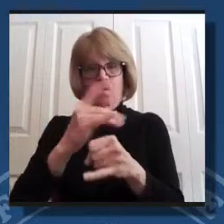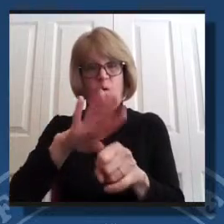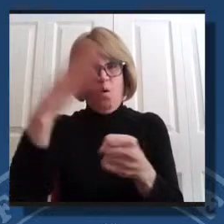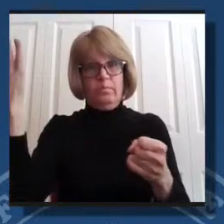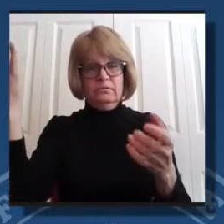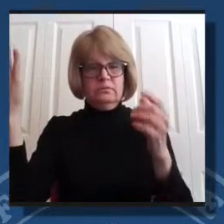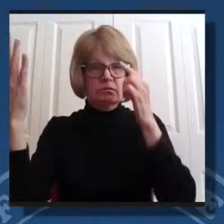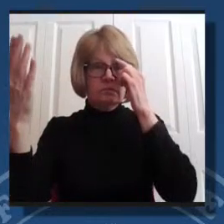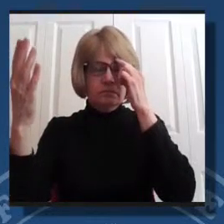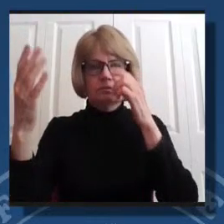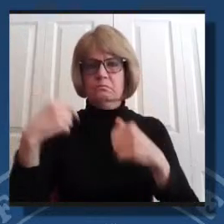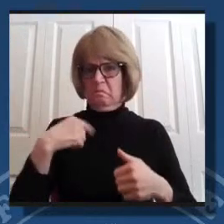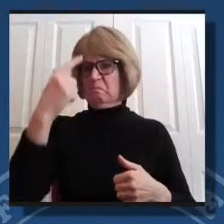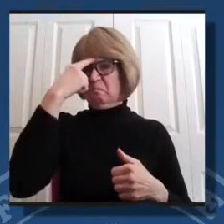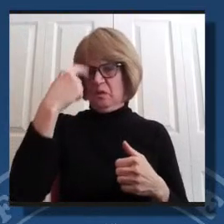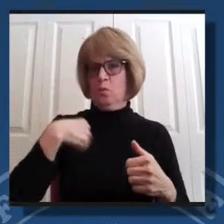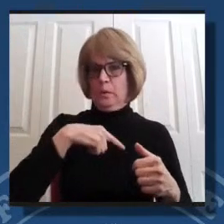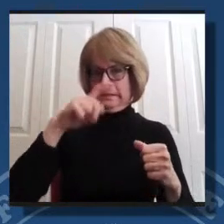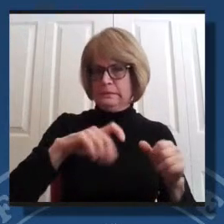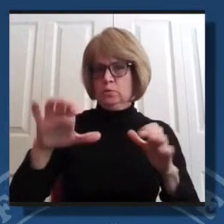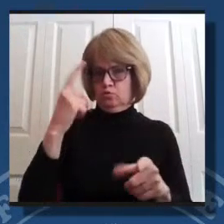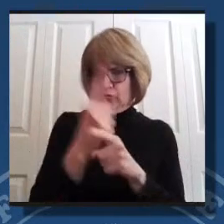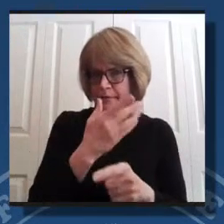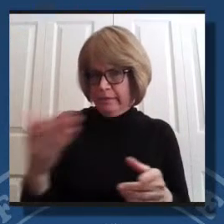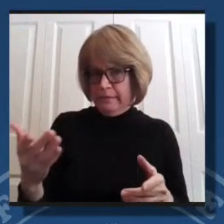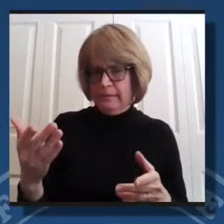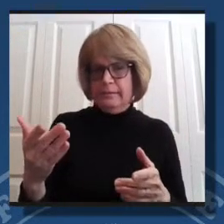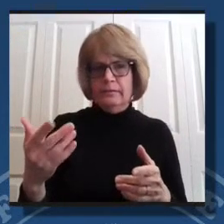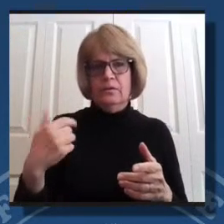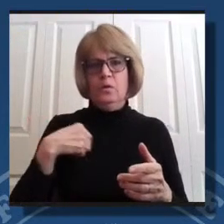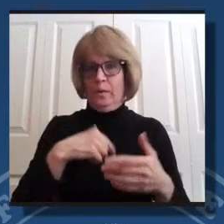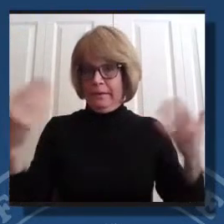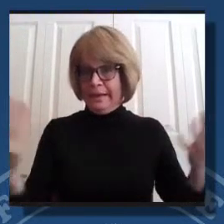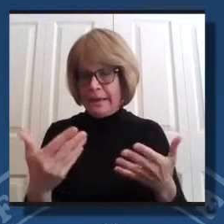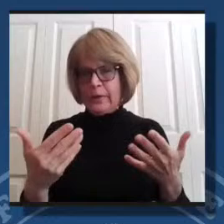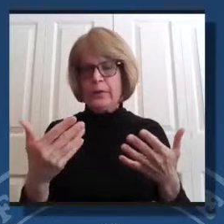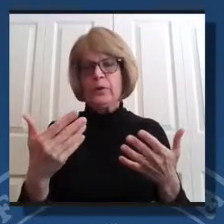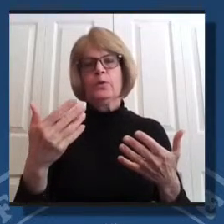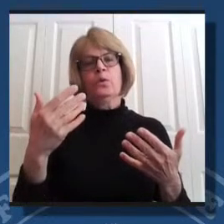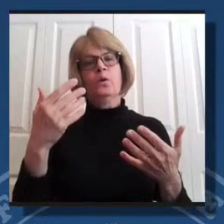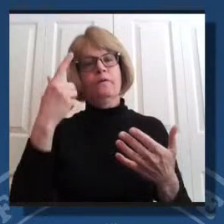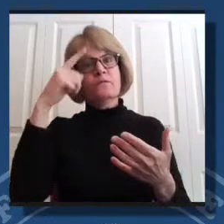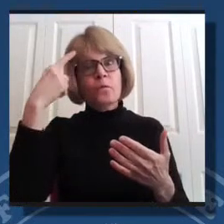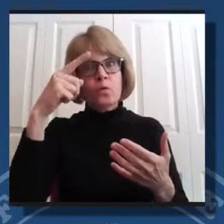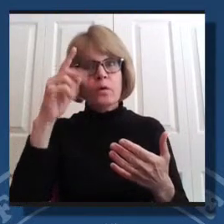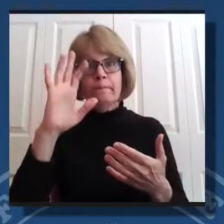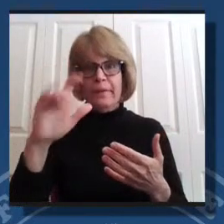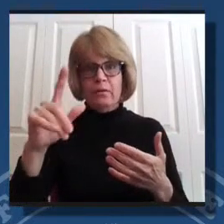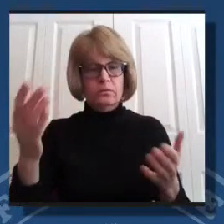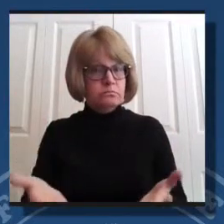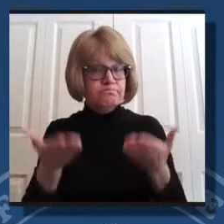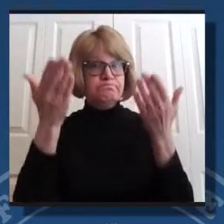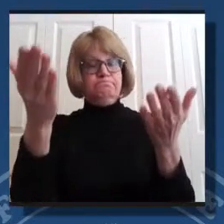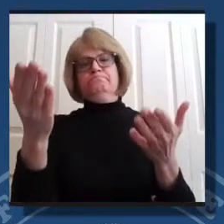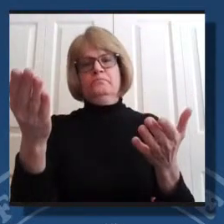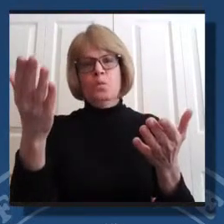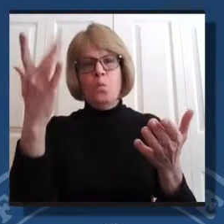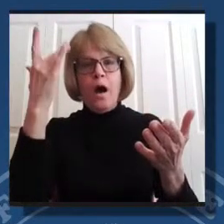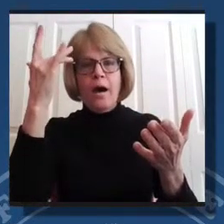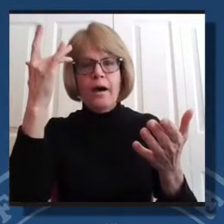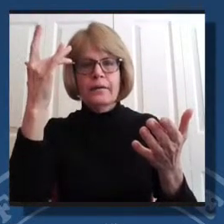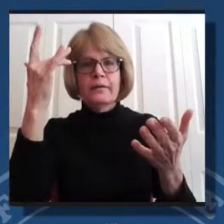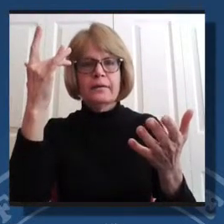thing. We're all here today, and all of these bills that are being presented are really being presented because